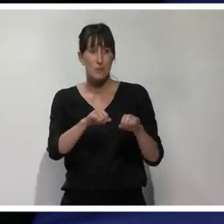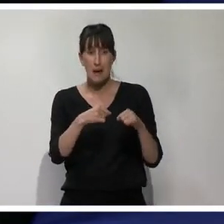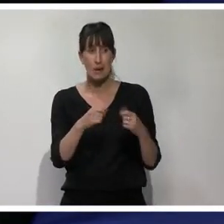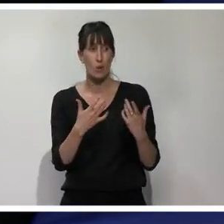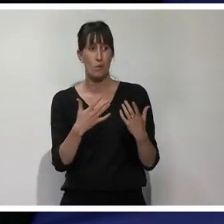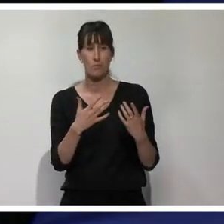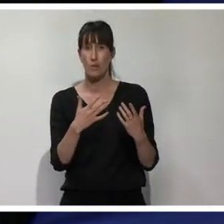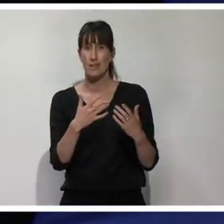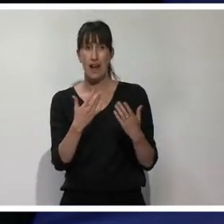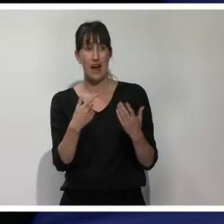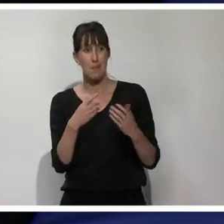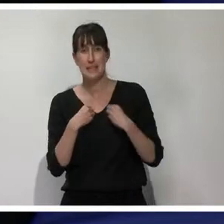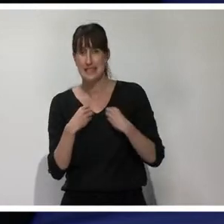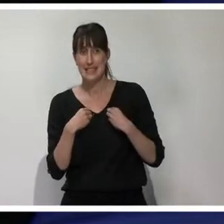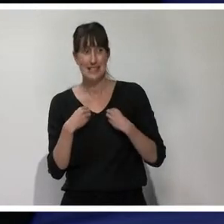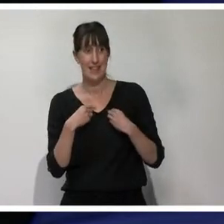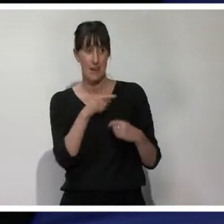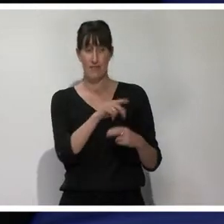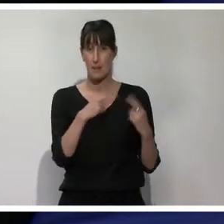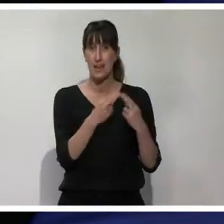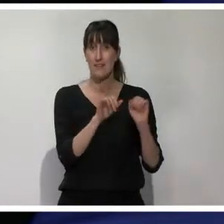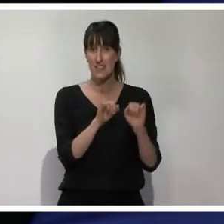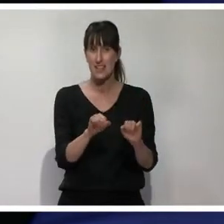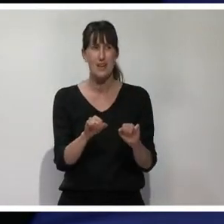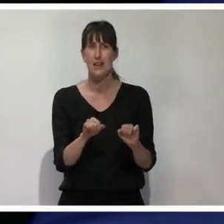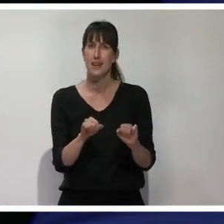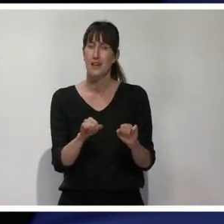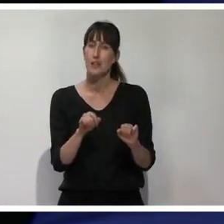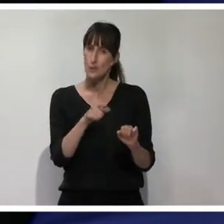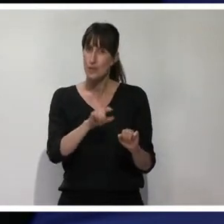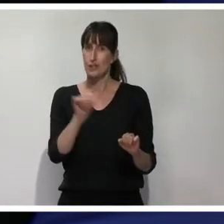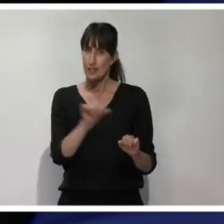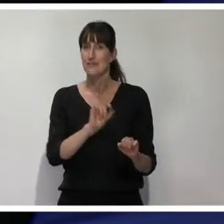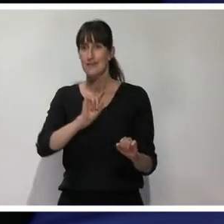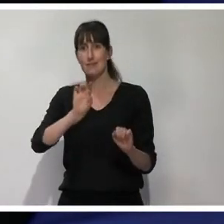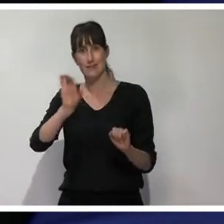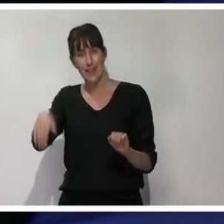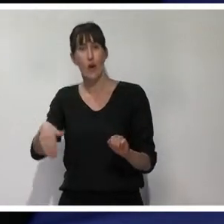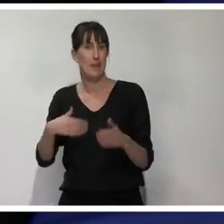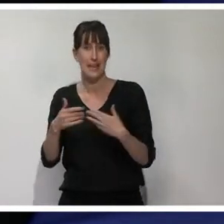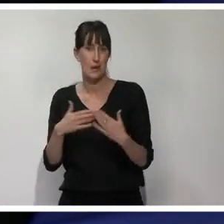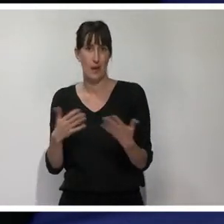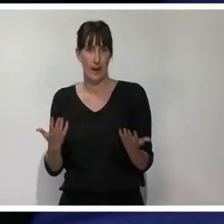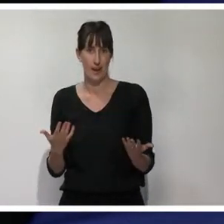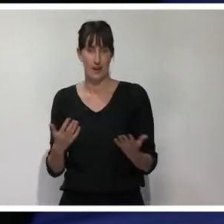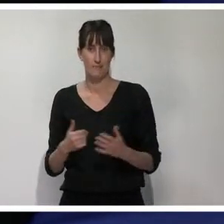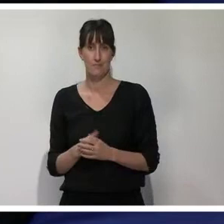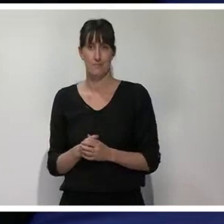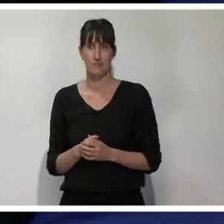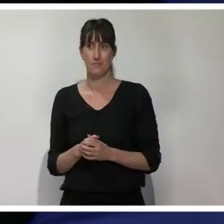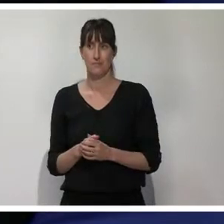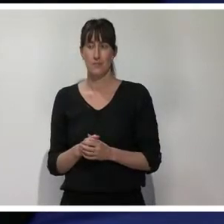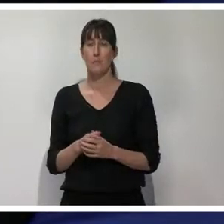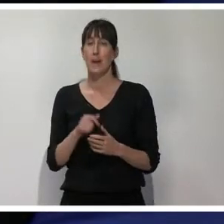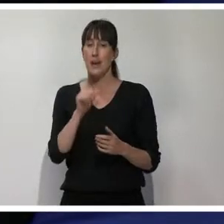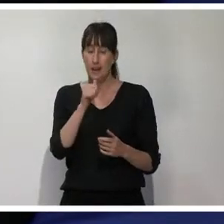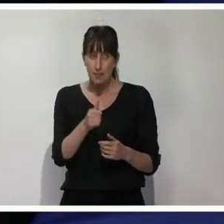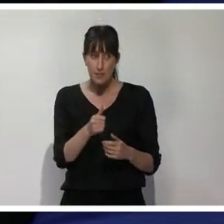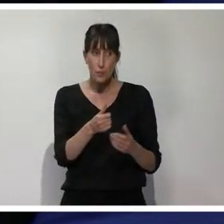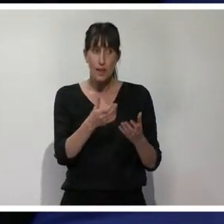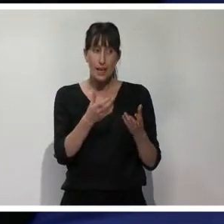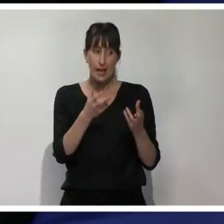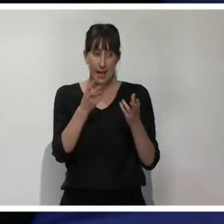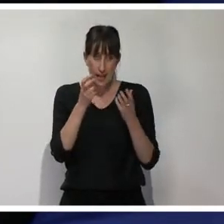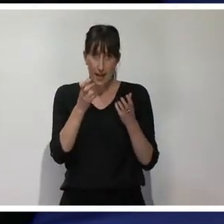come to light so far that we need to name and specifically require people or notify people. The important